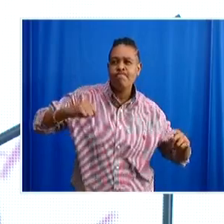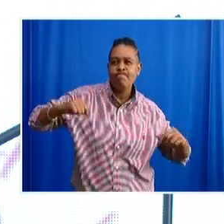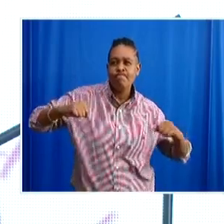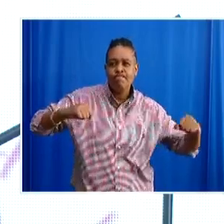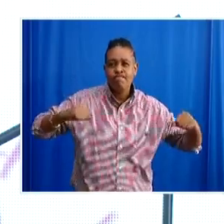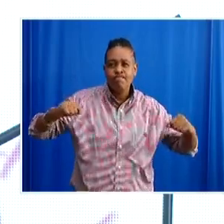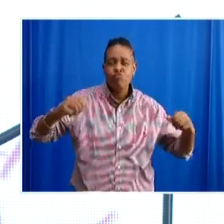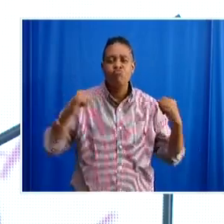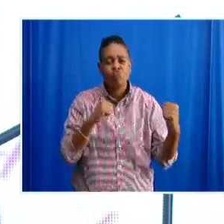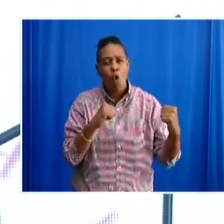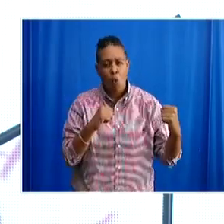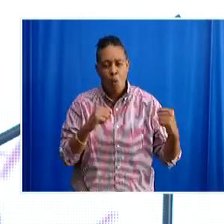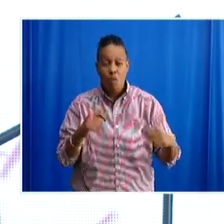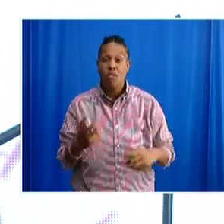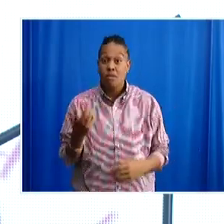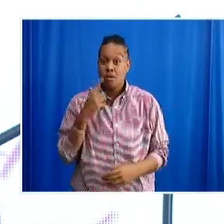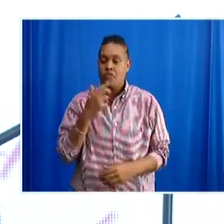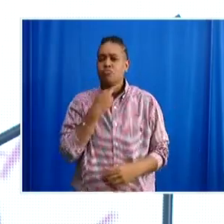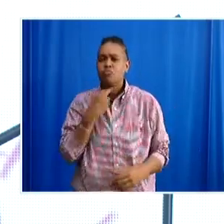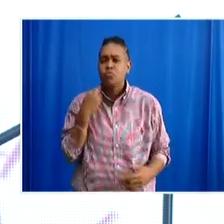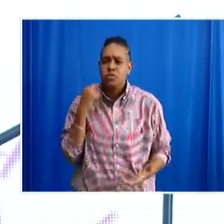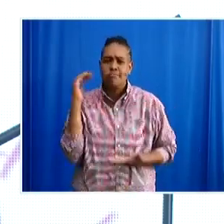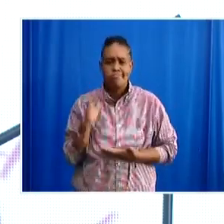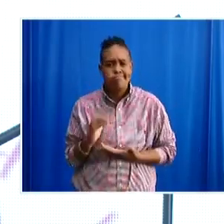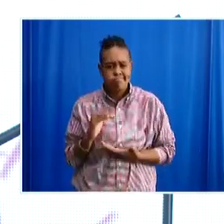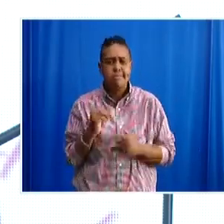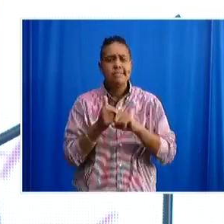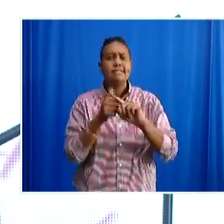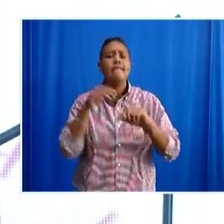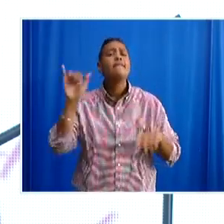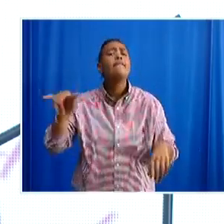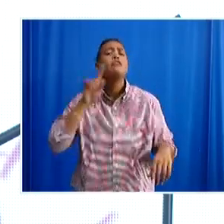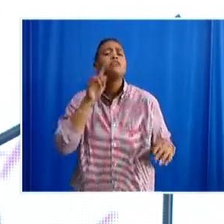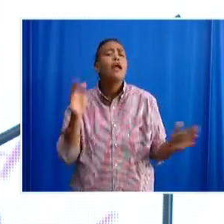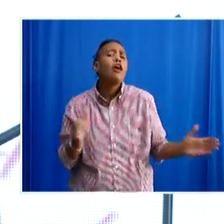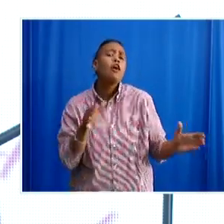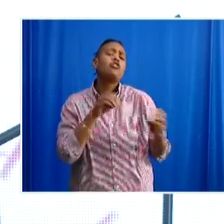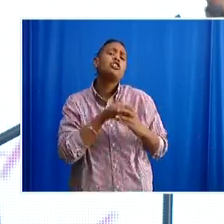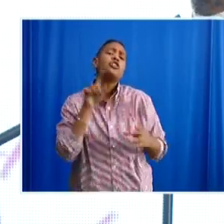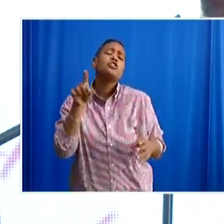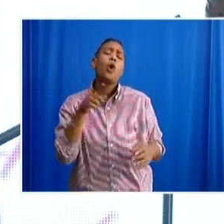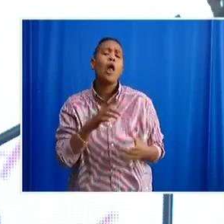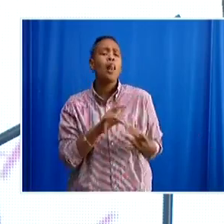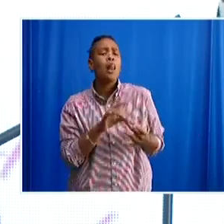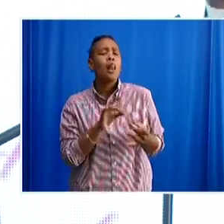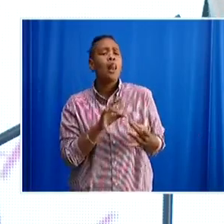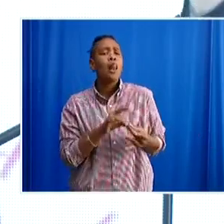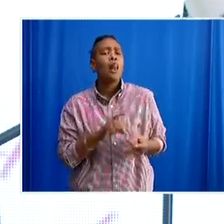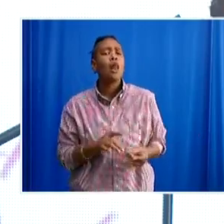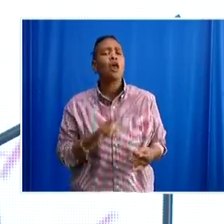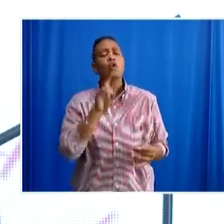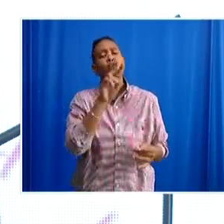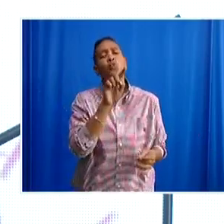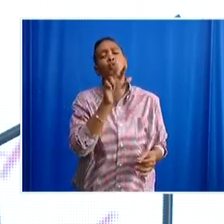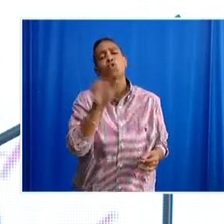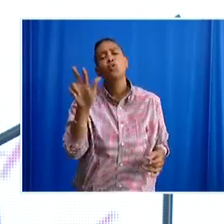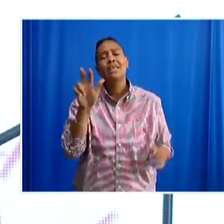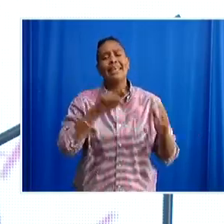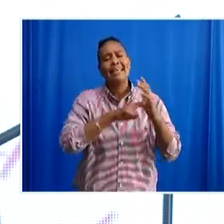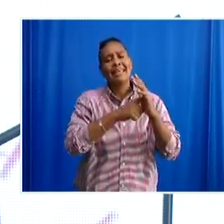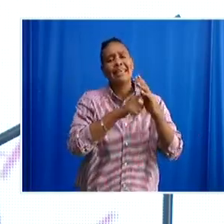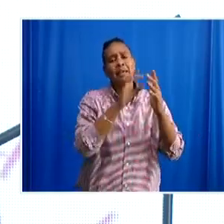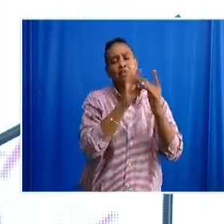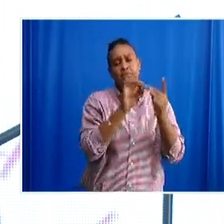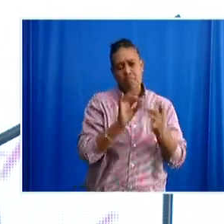much encouraged by your articulate encapsulation in those, as you said, 2 to 3 key